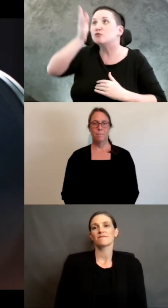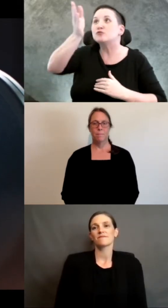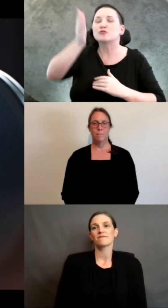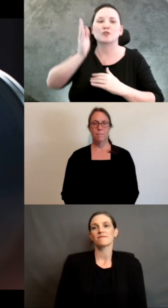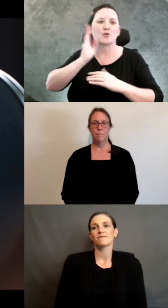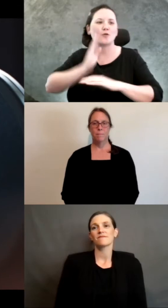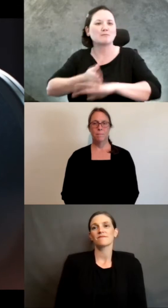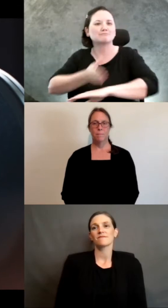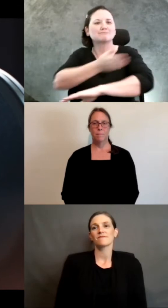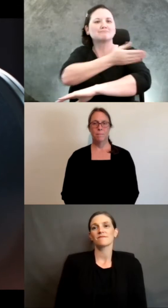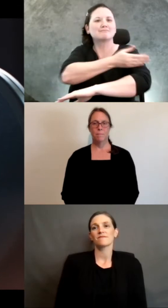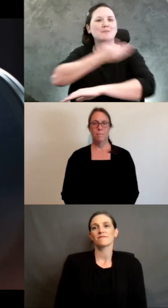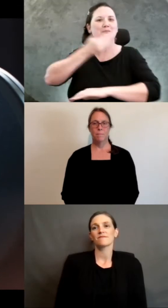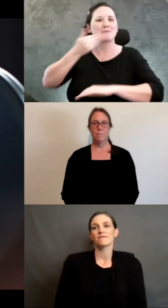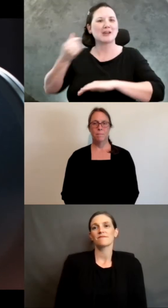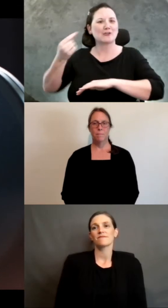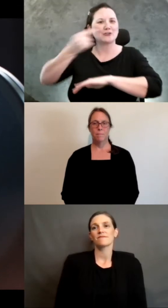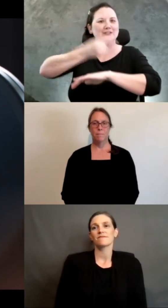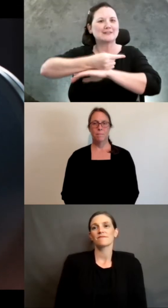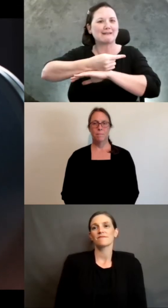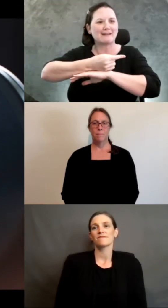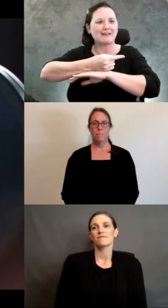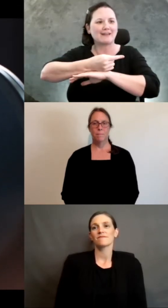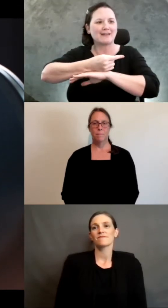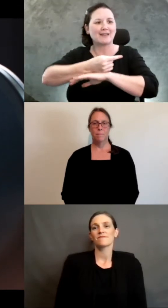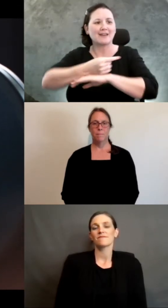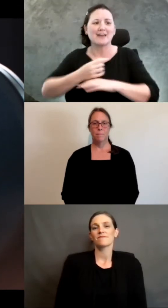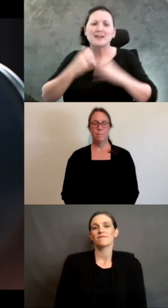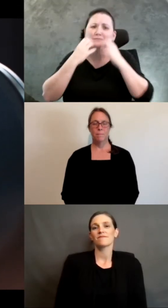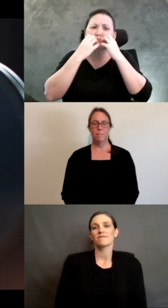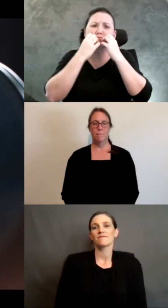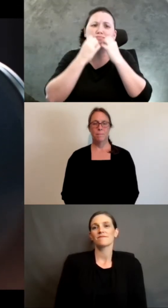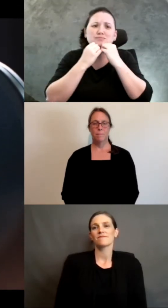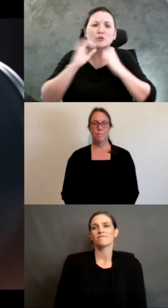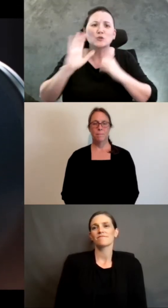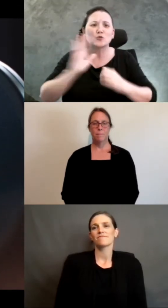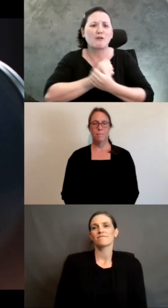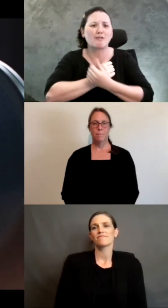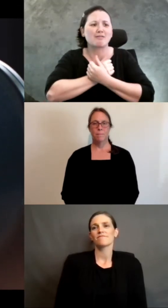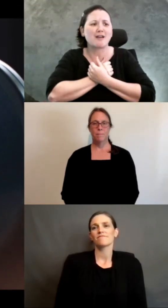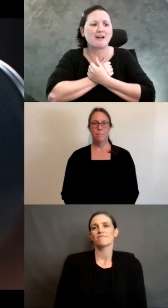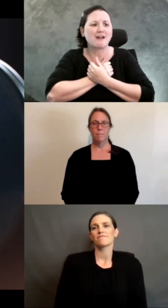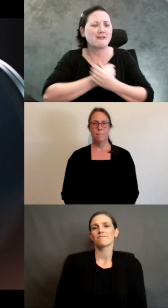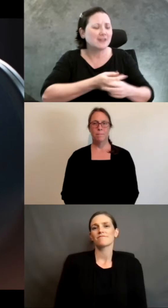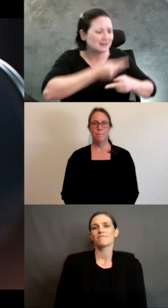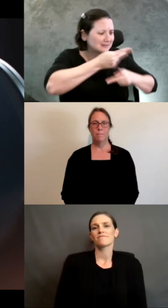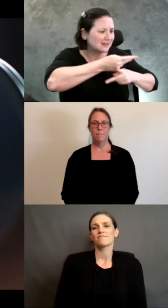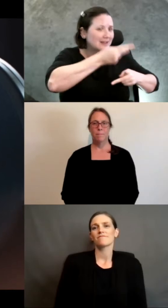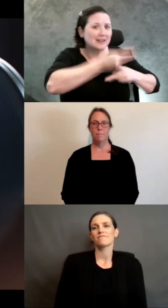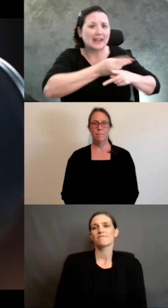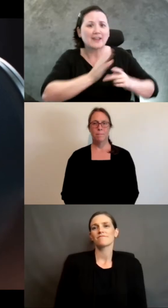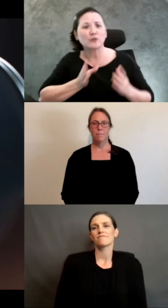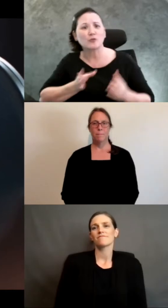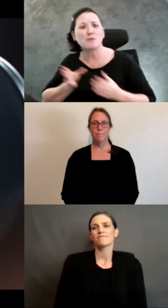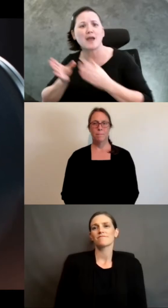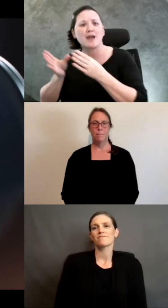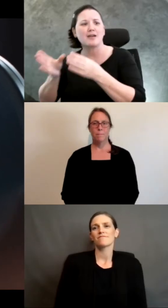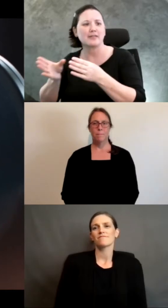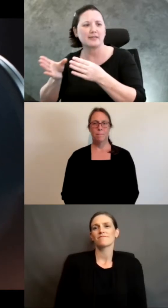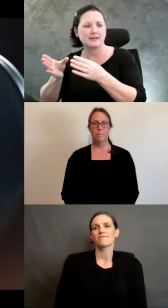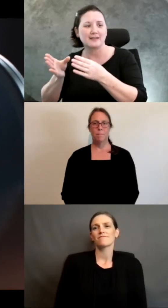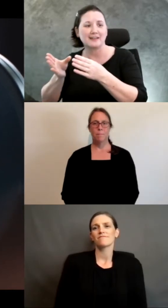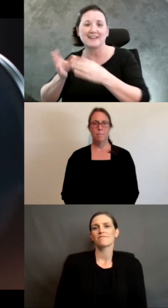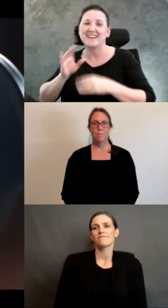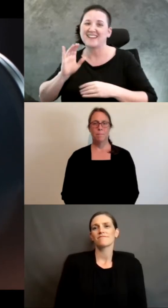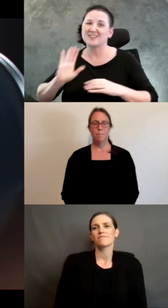new day. Take care with your love, take care with your path.